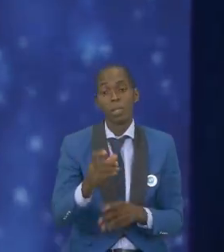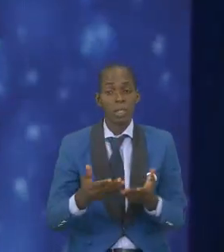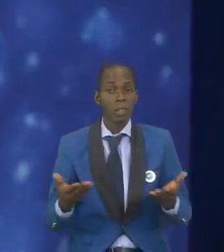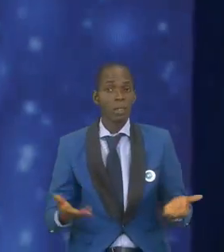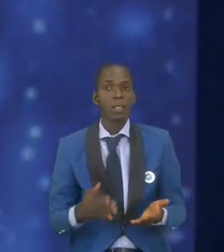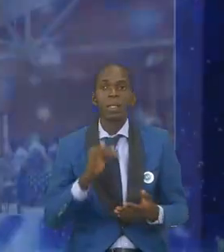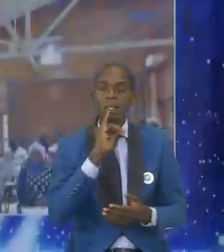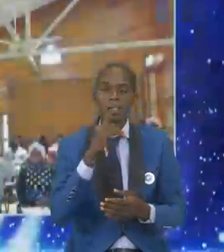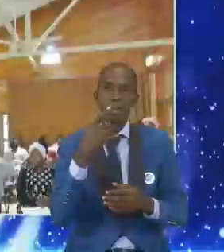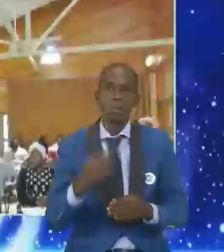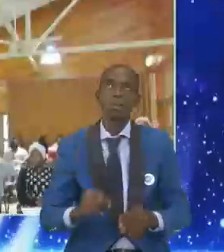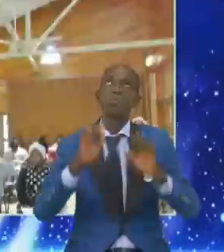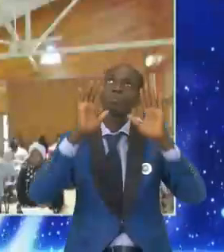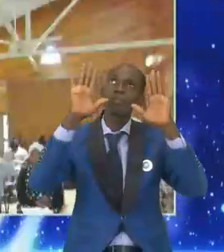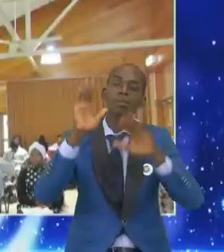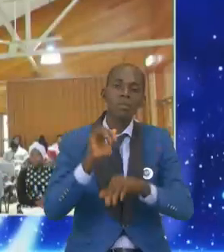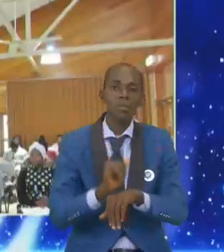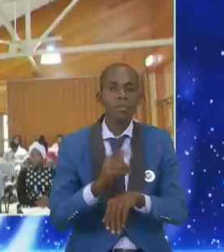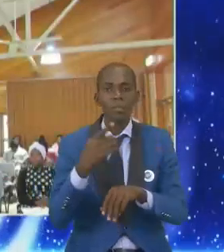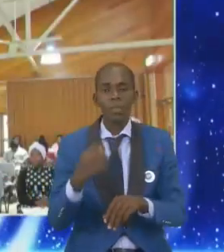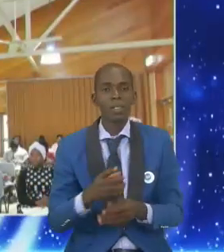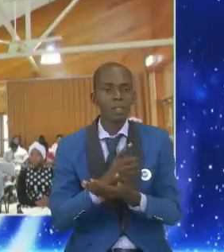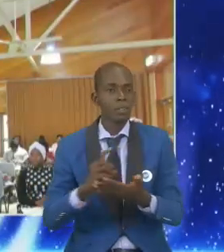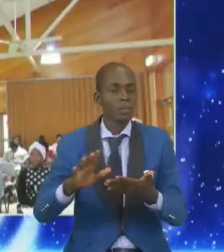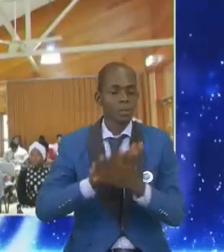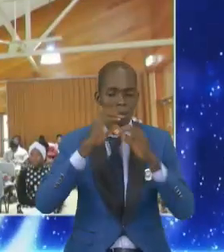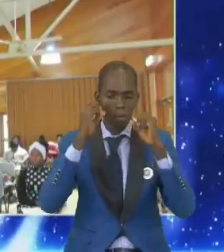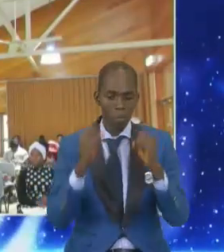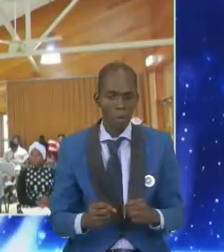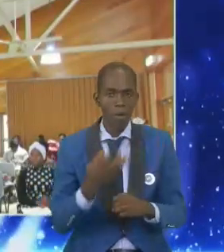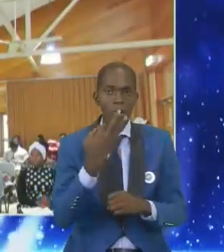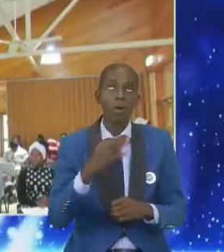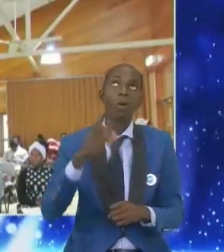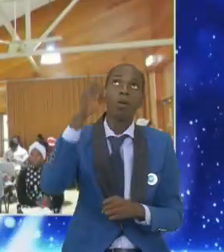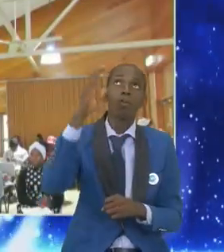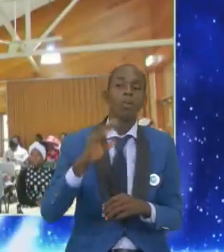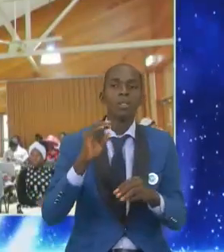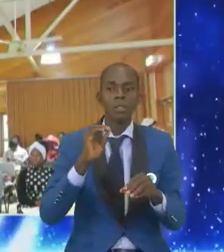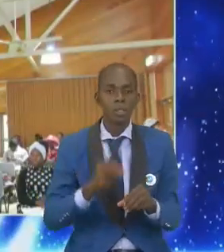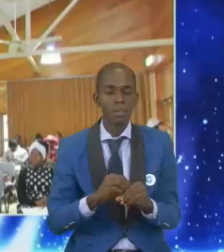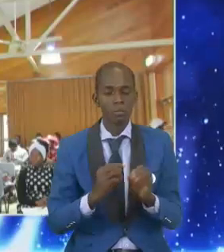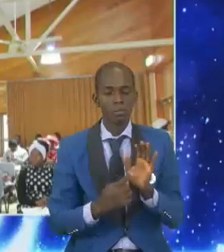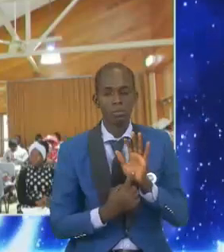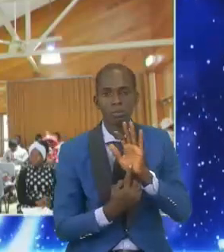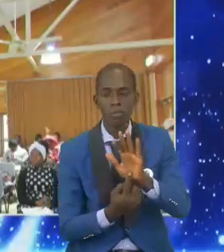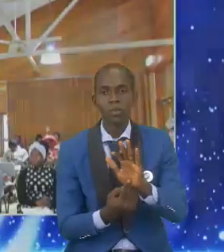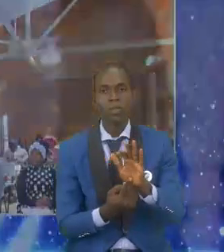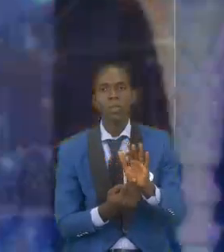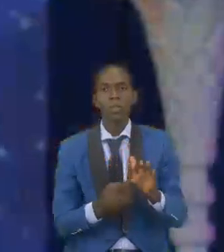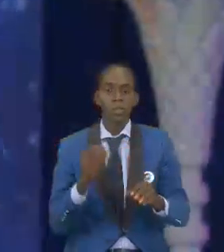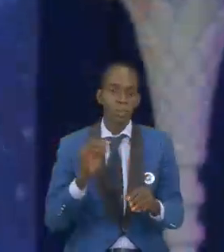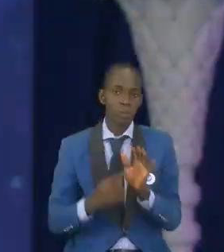the miracle. Here is the supernatural power of God in manifestation. In manifestation,